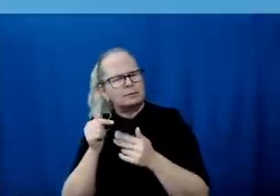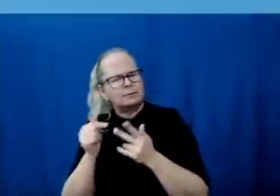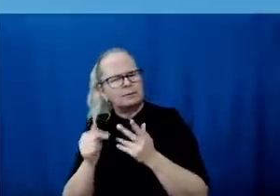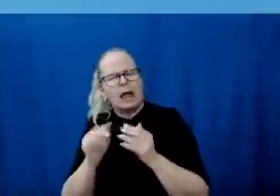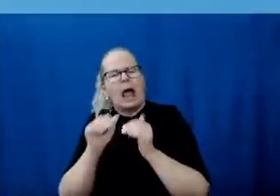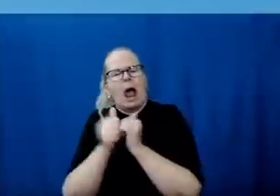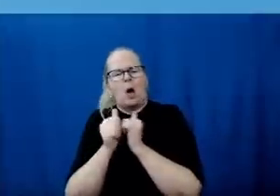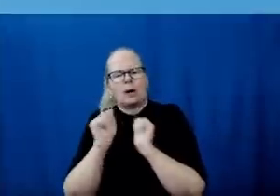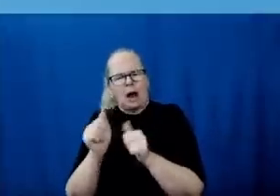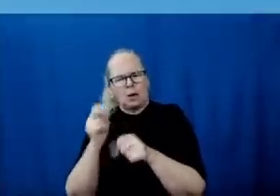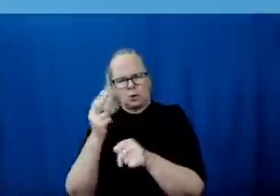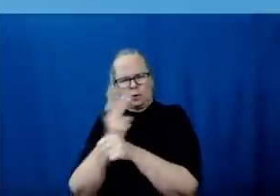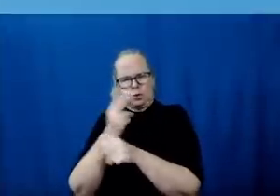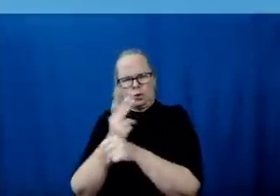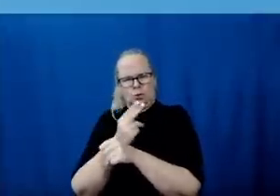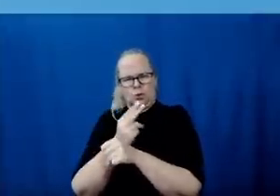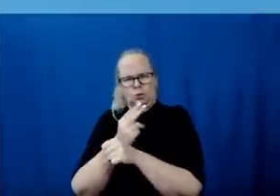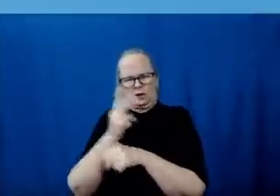Any other